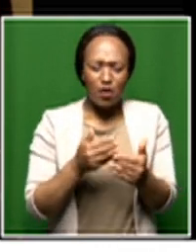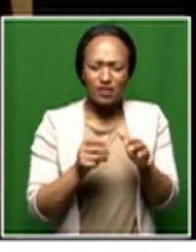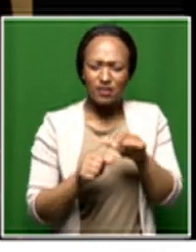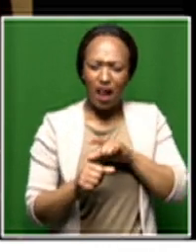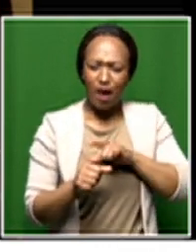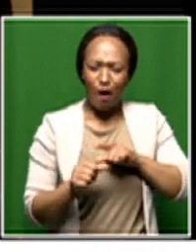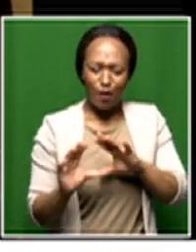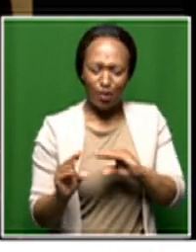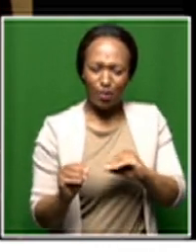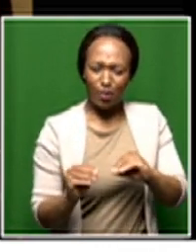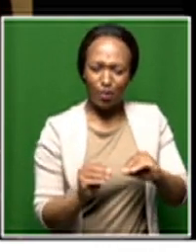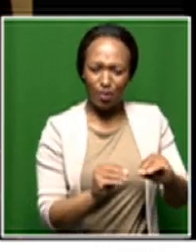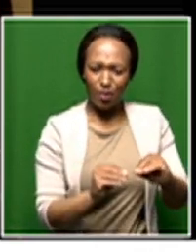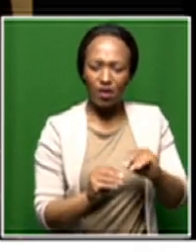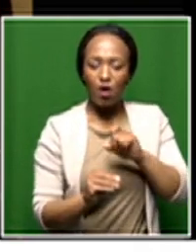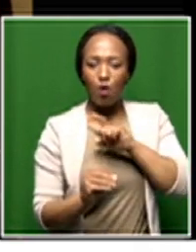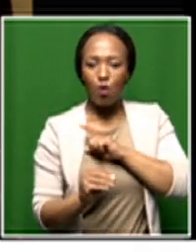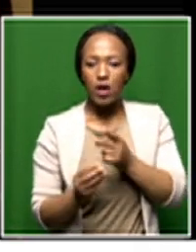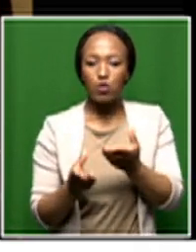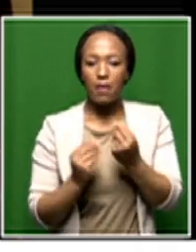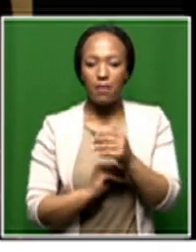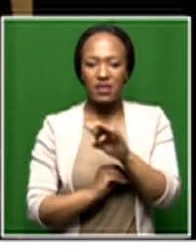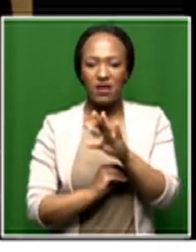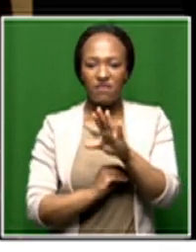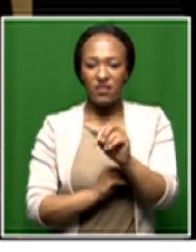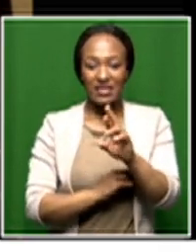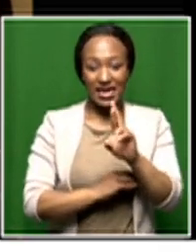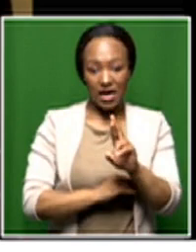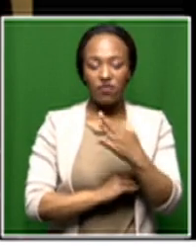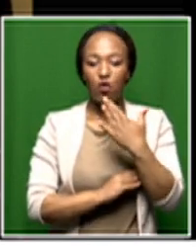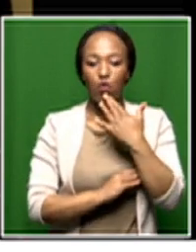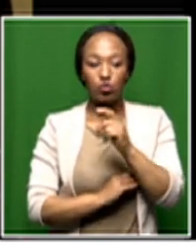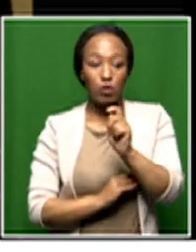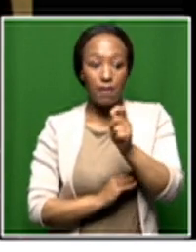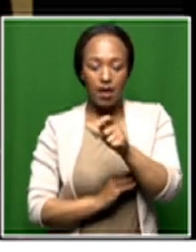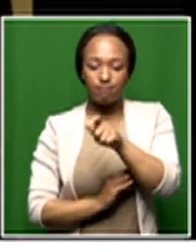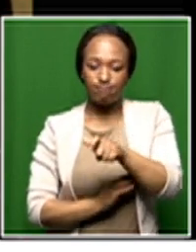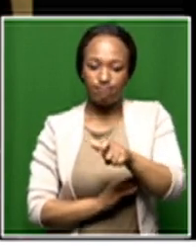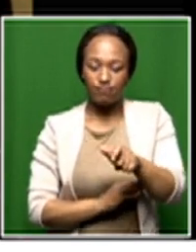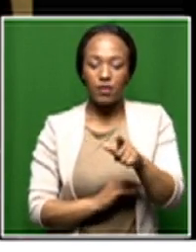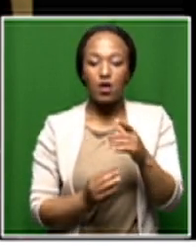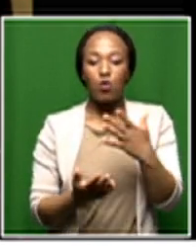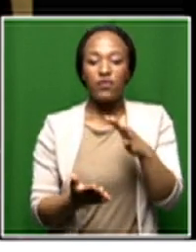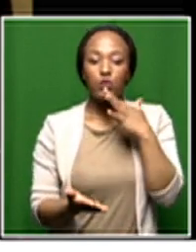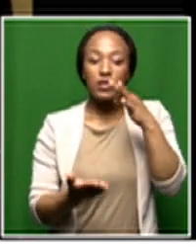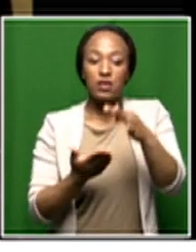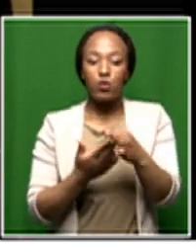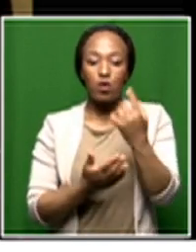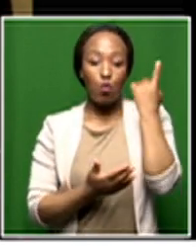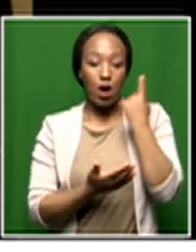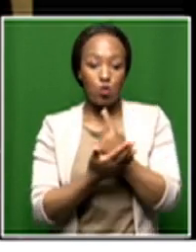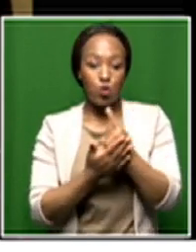longer to get the 350 to people, what we might have to suggest, which we did about a week or